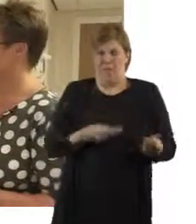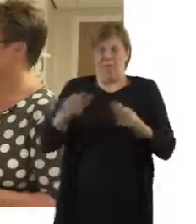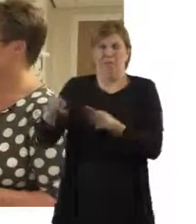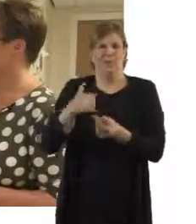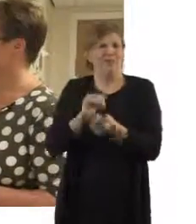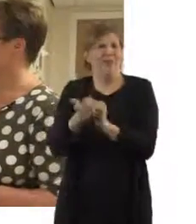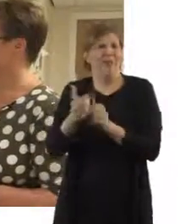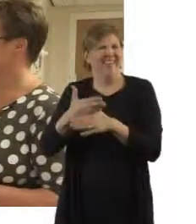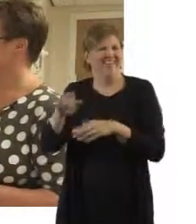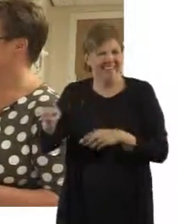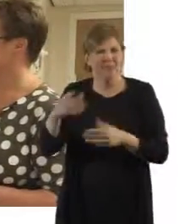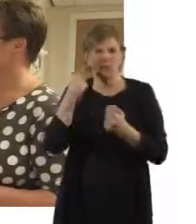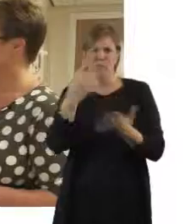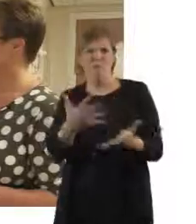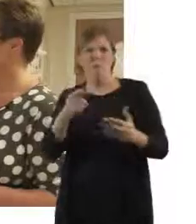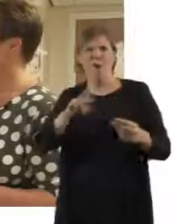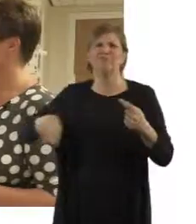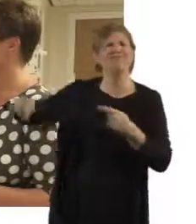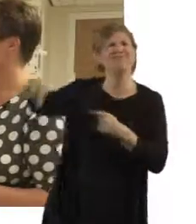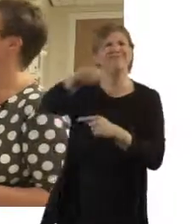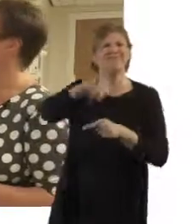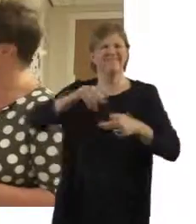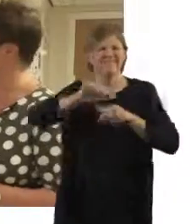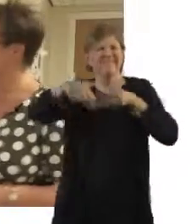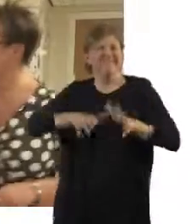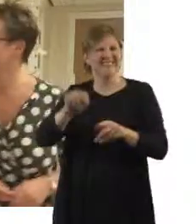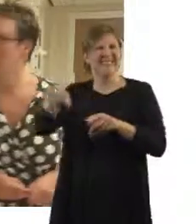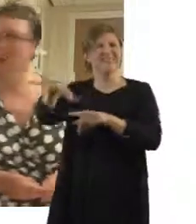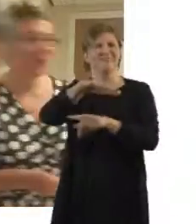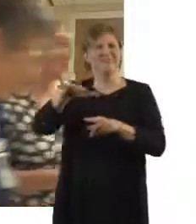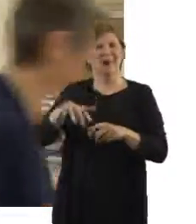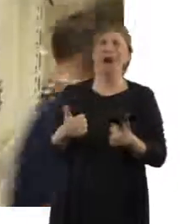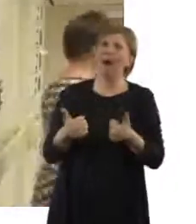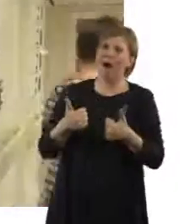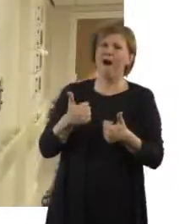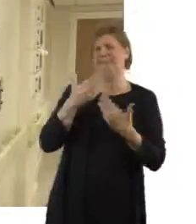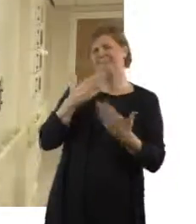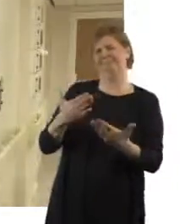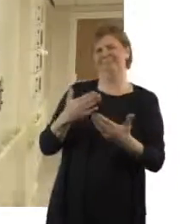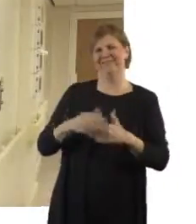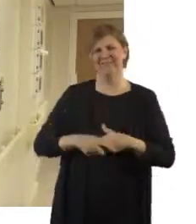now going to hand you over to my colleague who's going to show you around the postnatal wards. That'd be great, thank you.